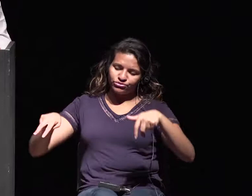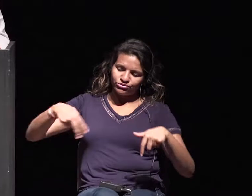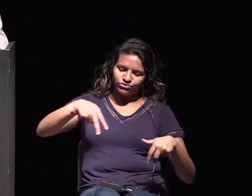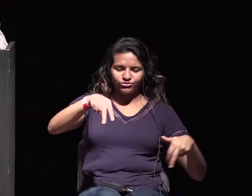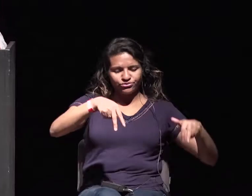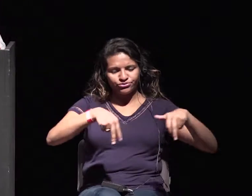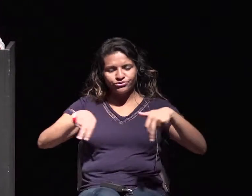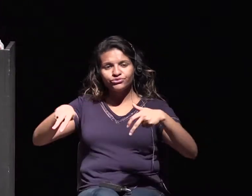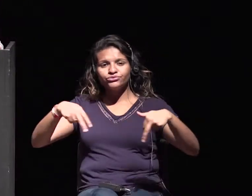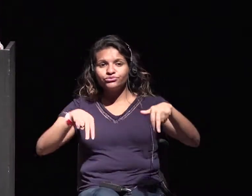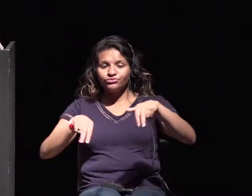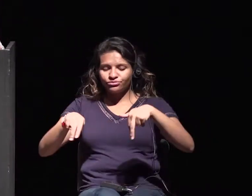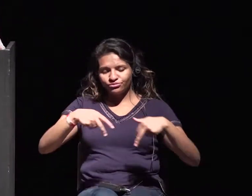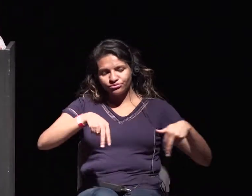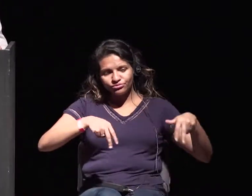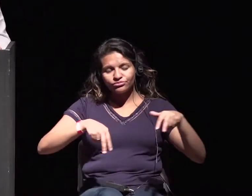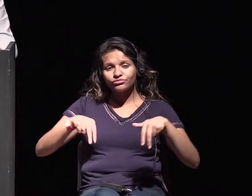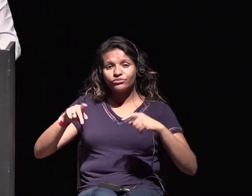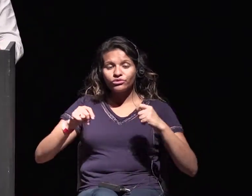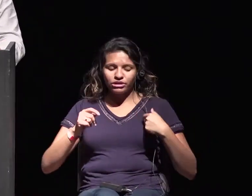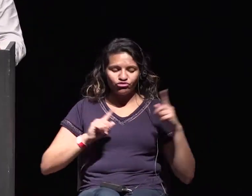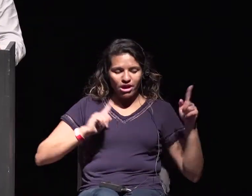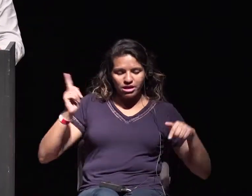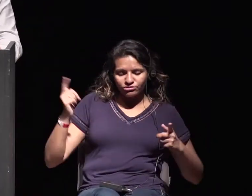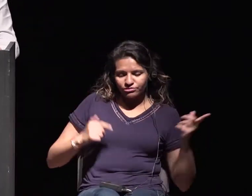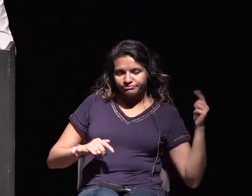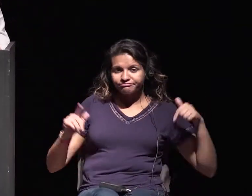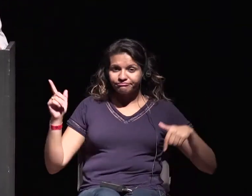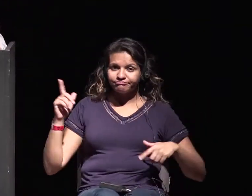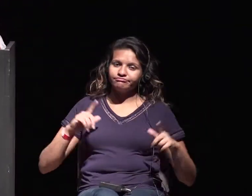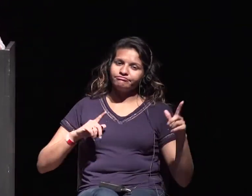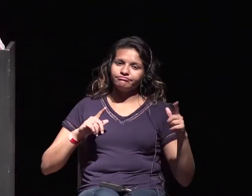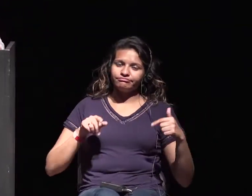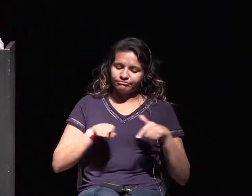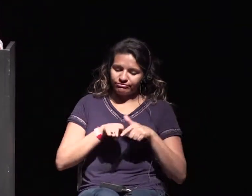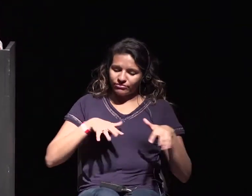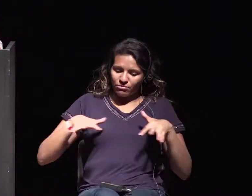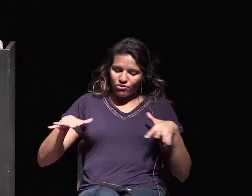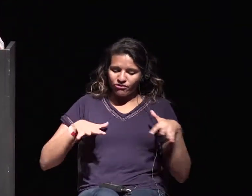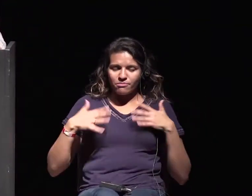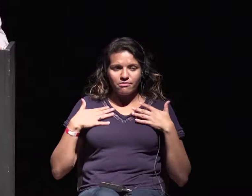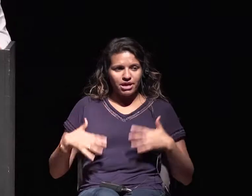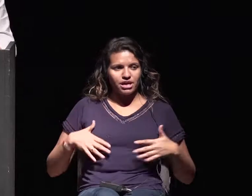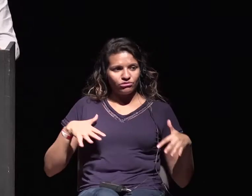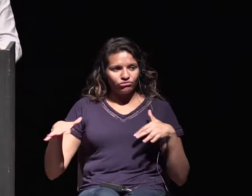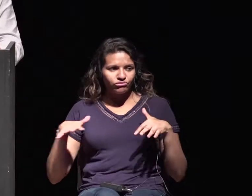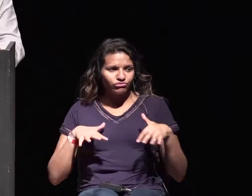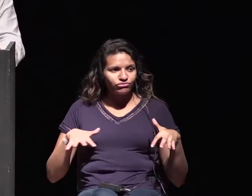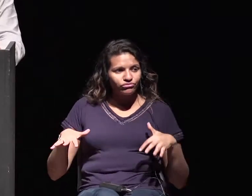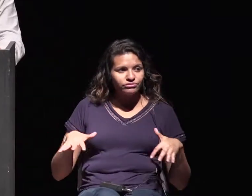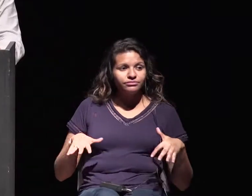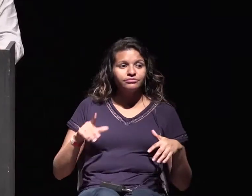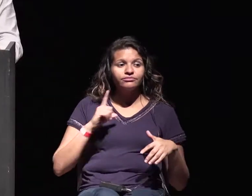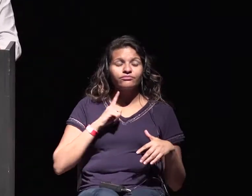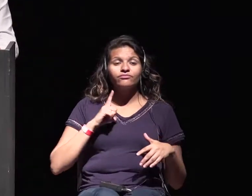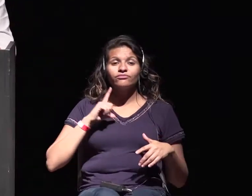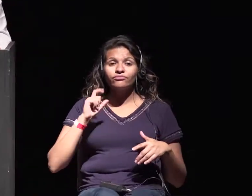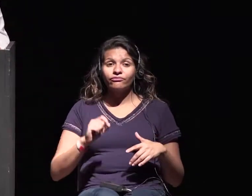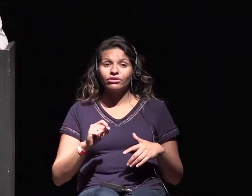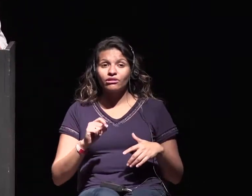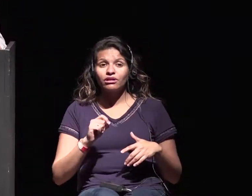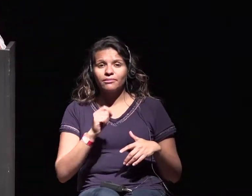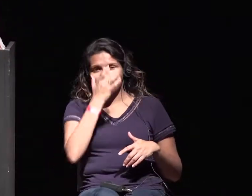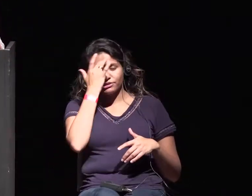gestures, figures, and displacements and movements. Following the scores and instruction written by choreographers, including